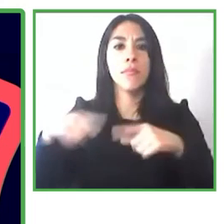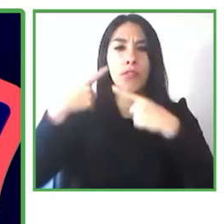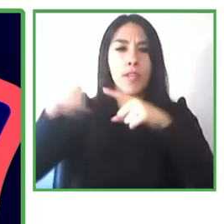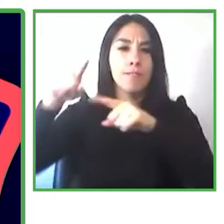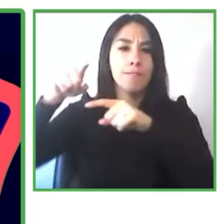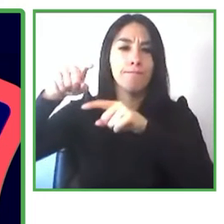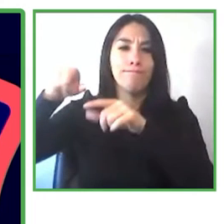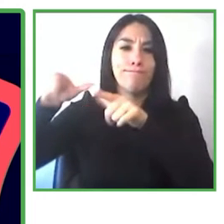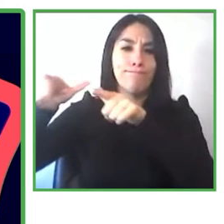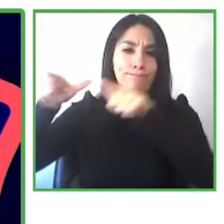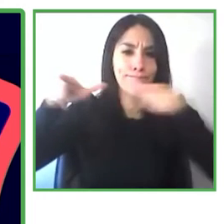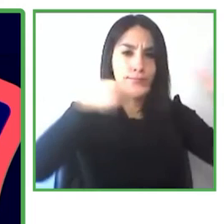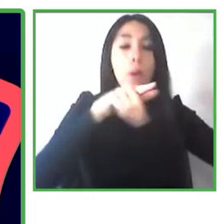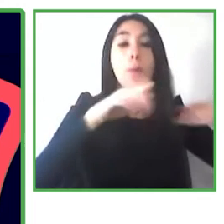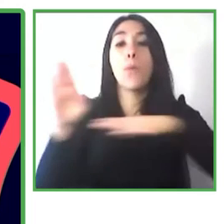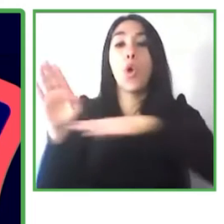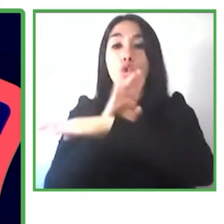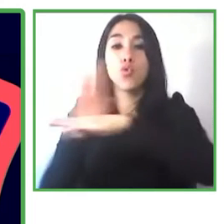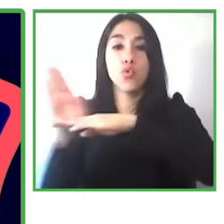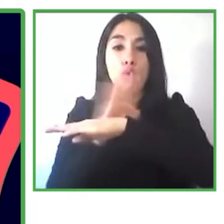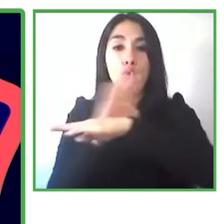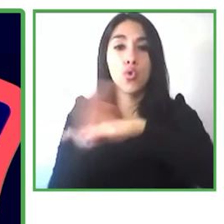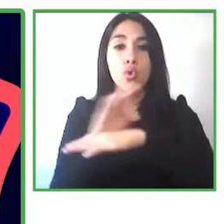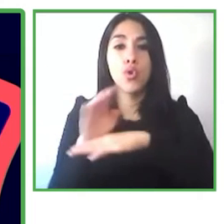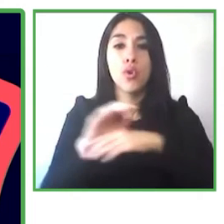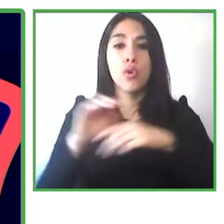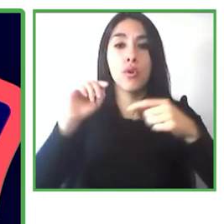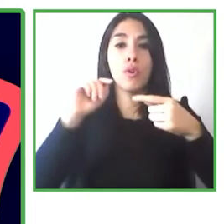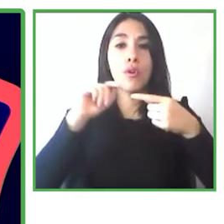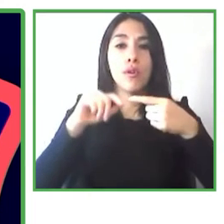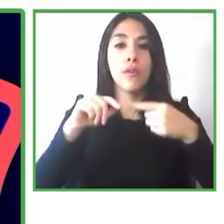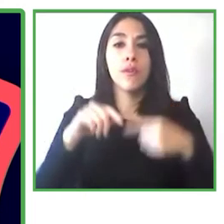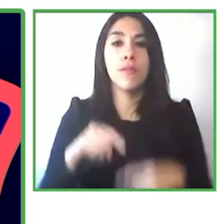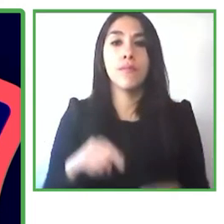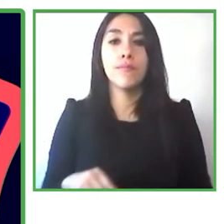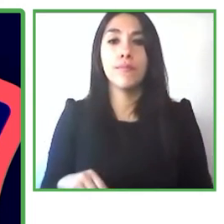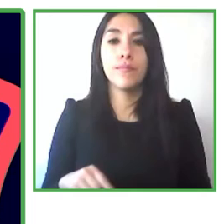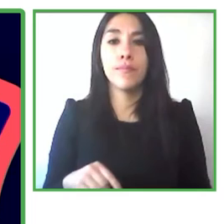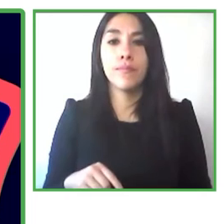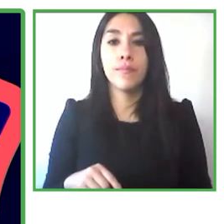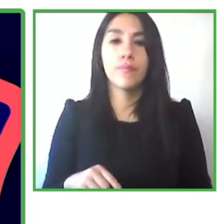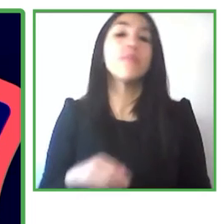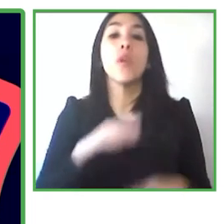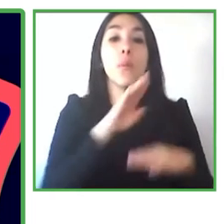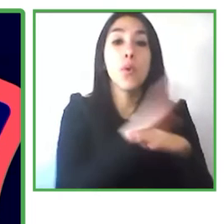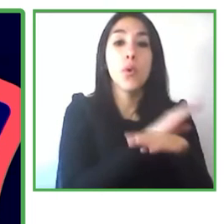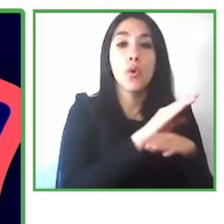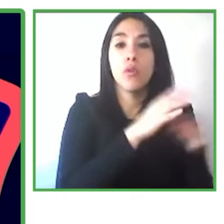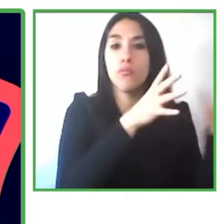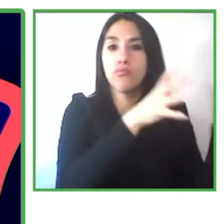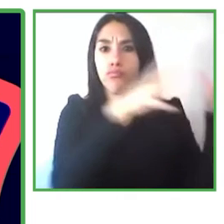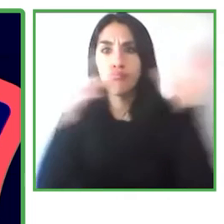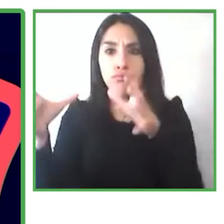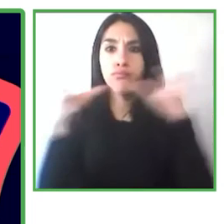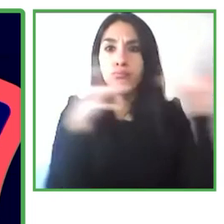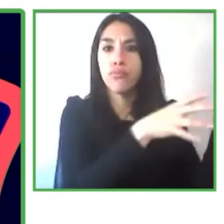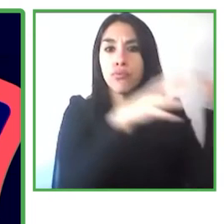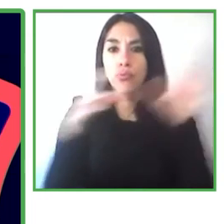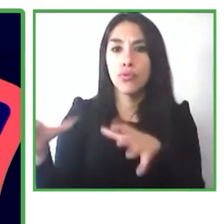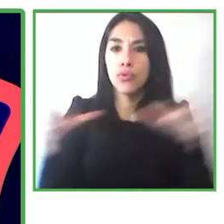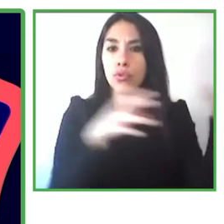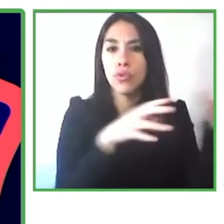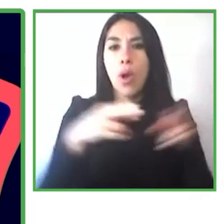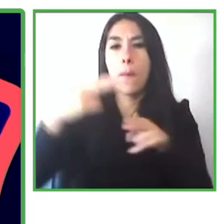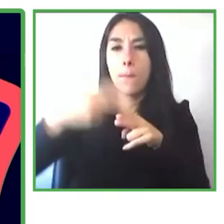has an impact on internal climate, productivity, accessibility, human